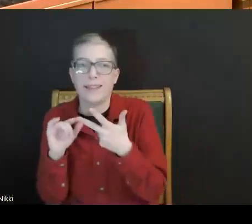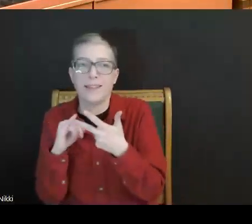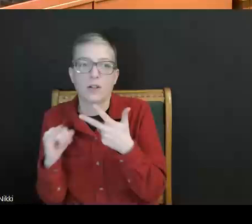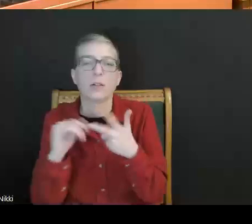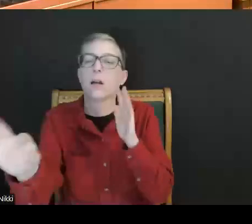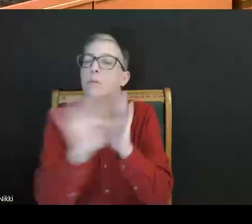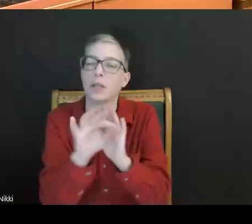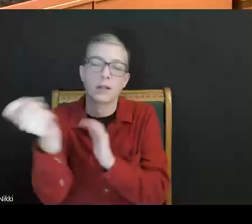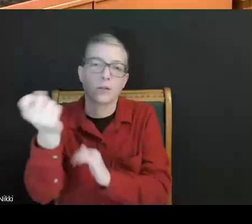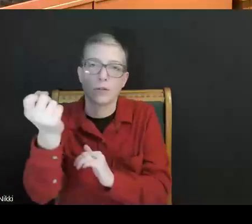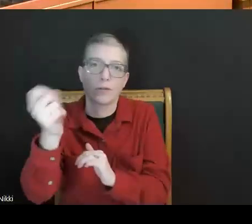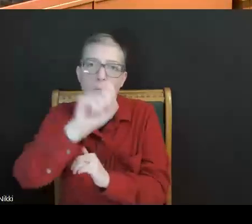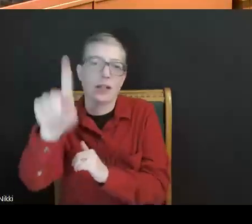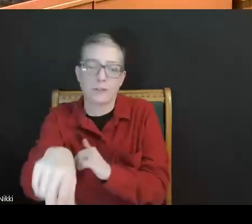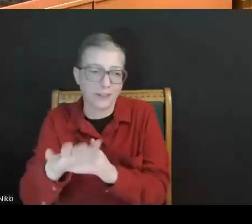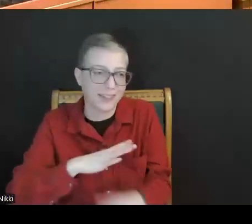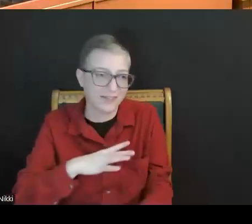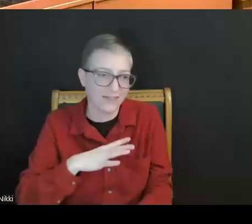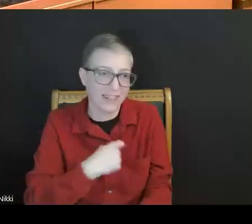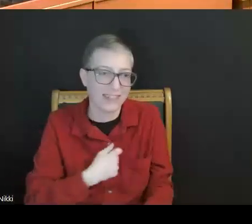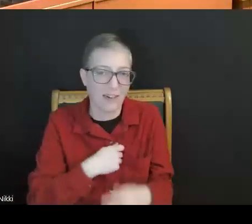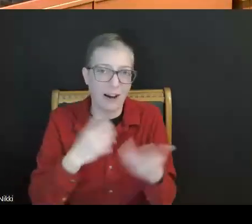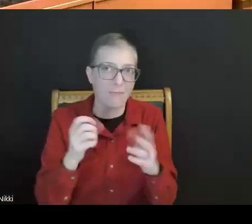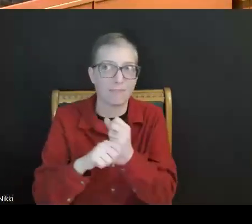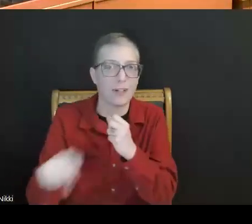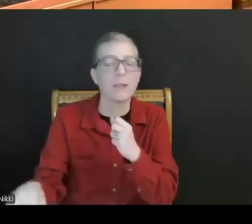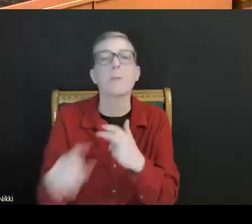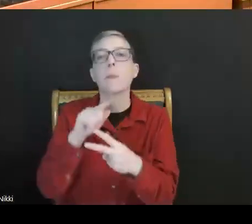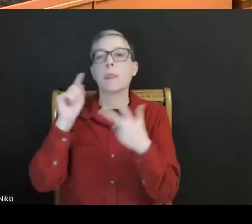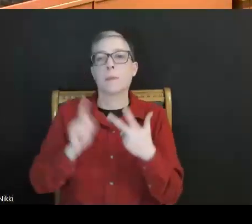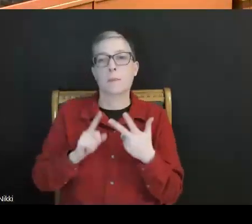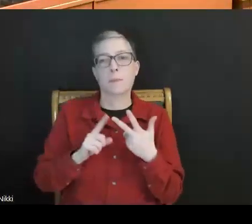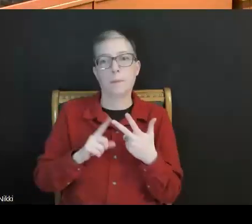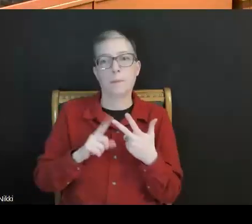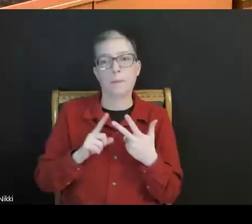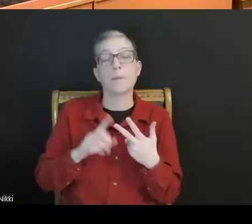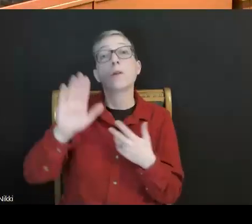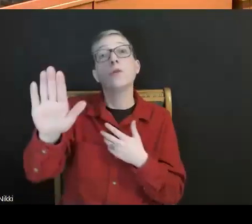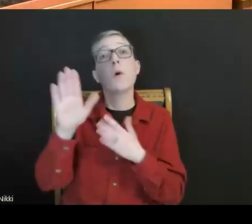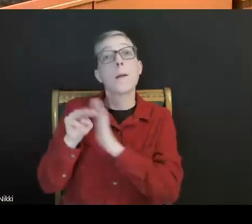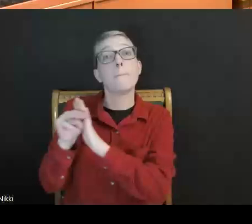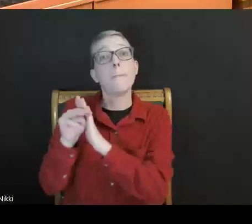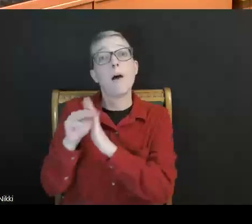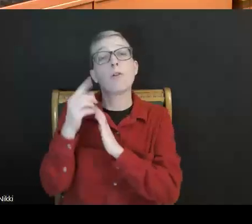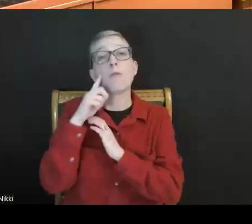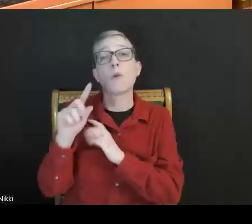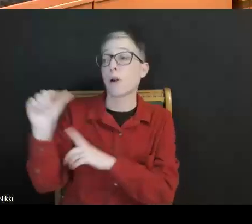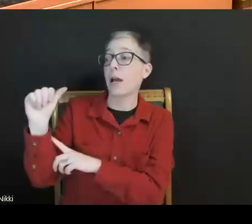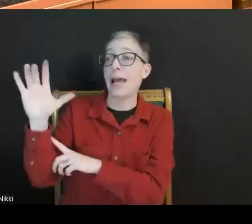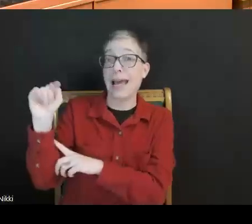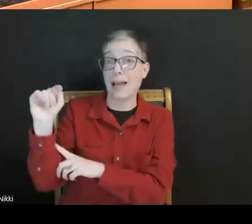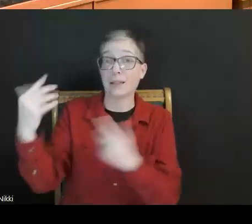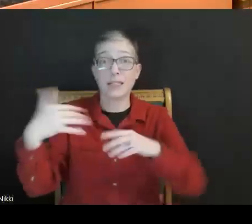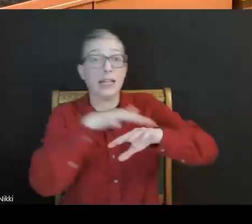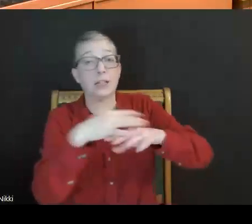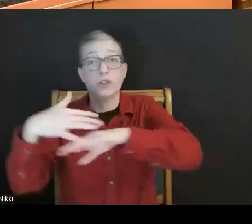I'm rambling. Lastly, how does this model of integrating ACT with the other